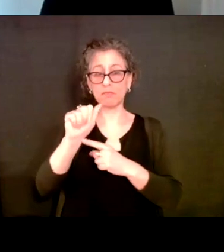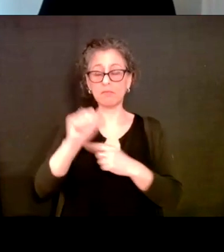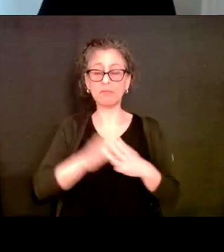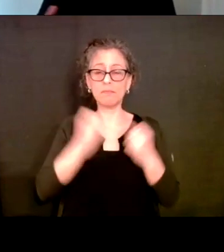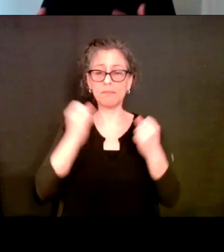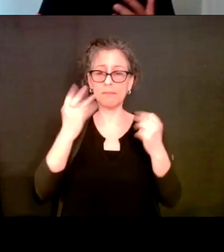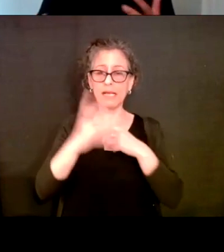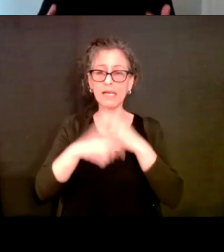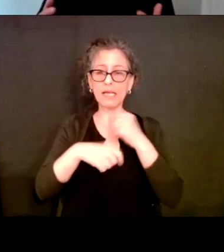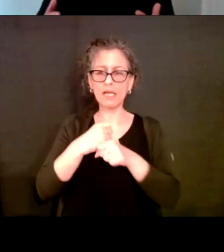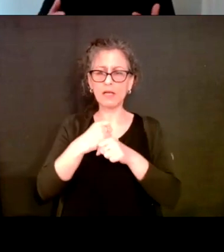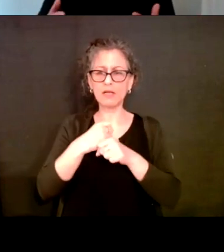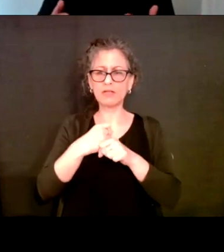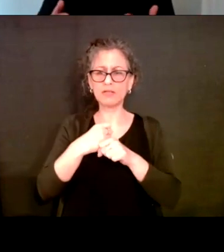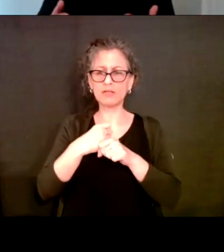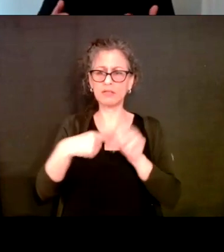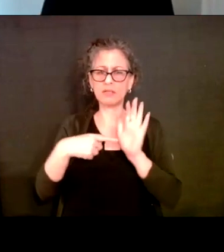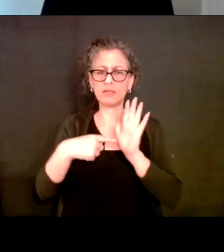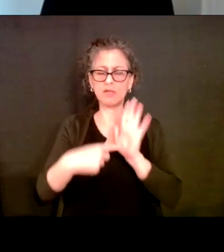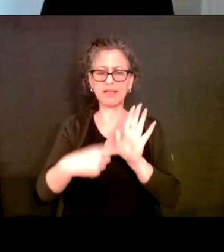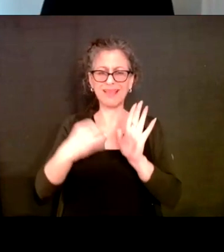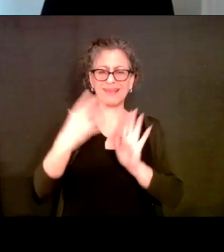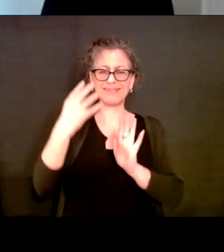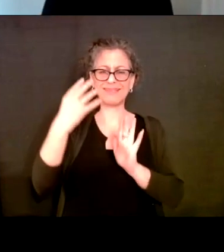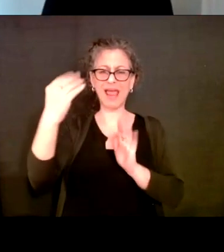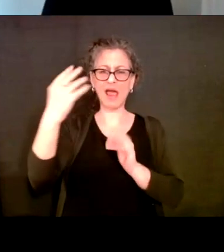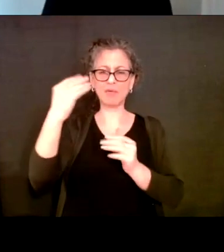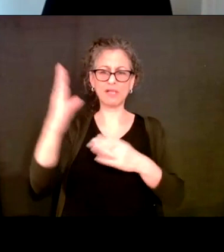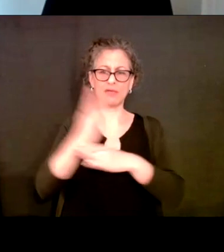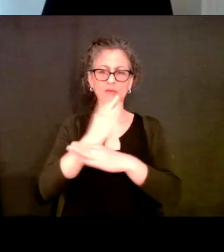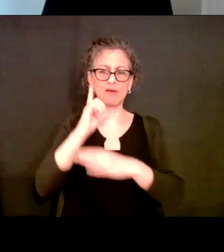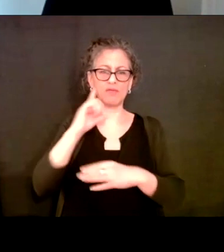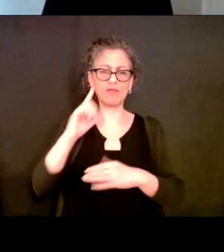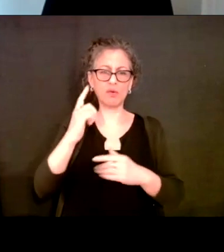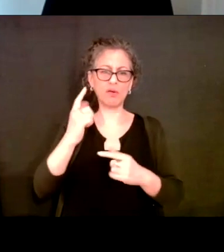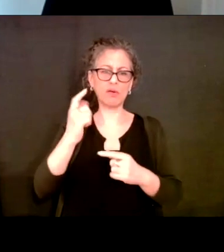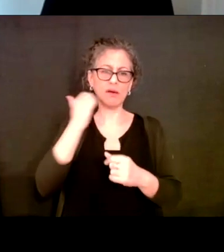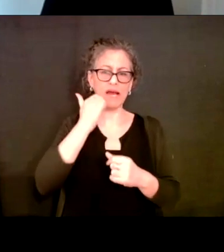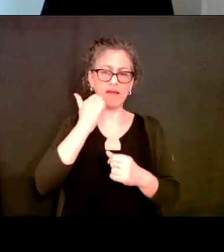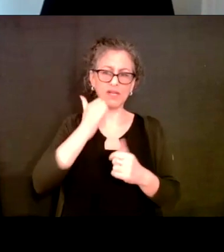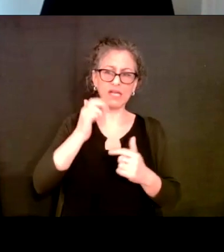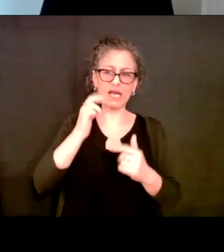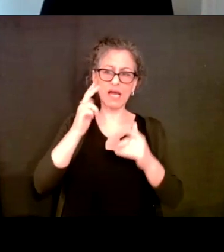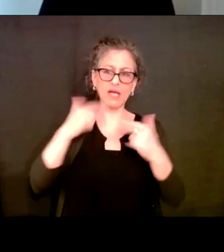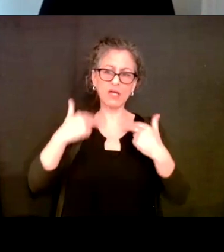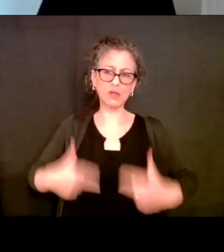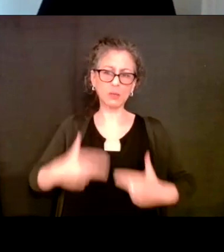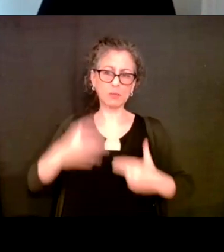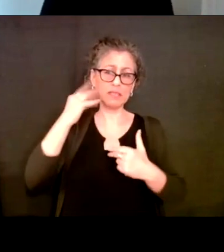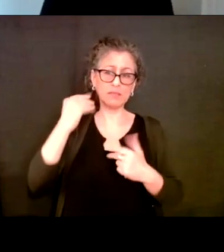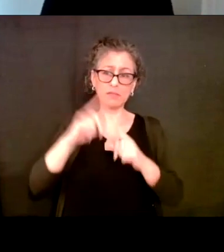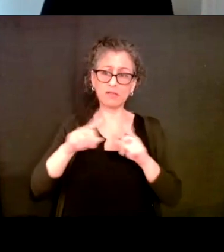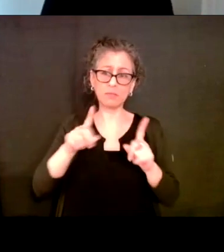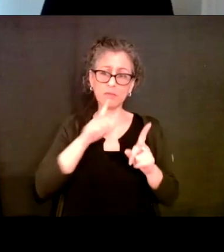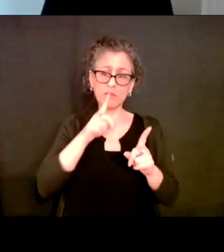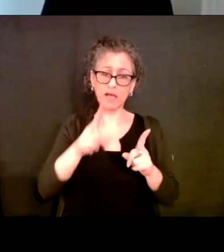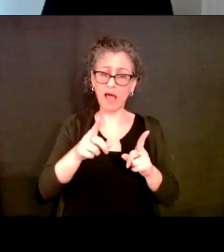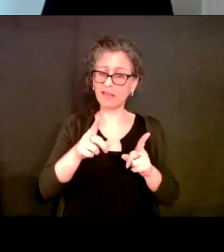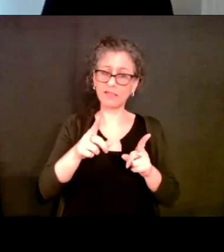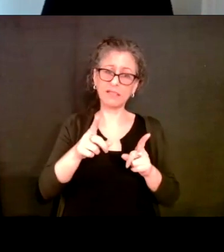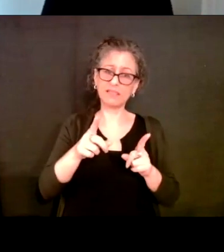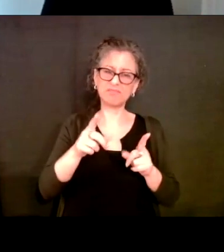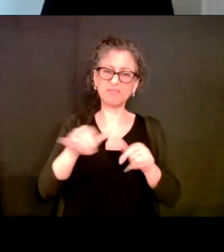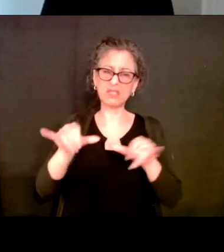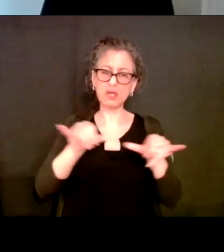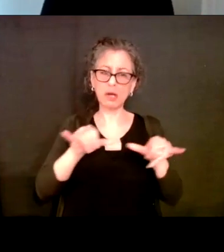had presented it as something that's outside the range of usual human experience. And the fact of the matter is, it's really quite